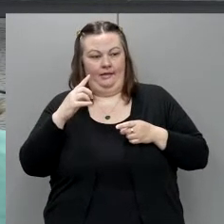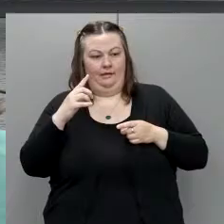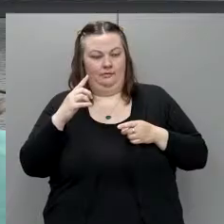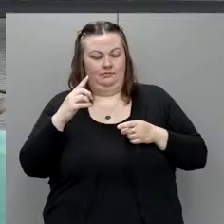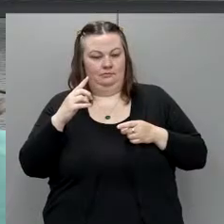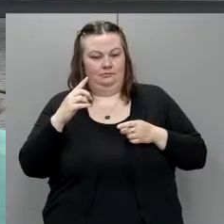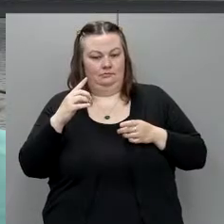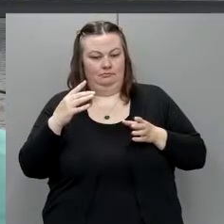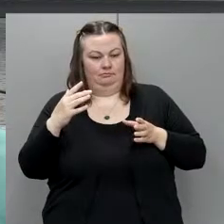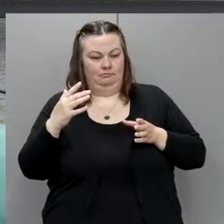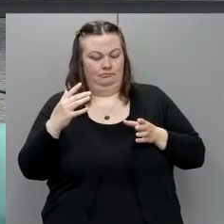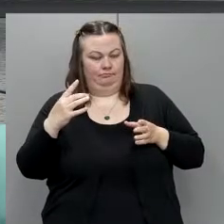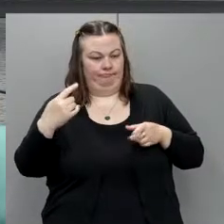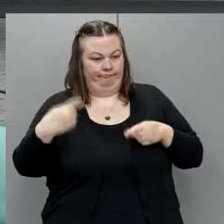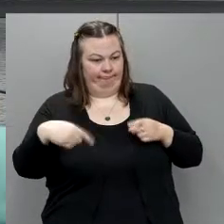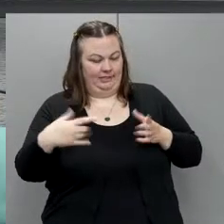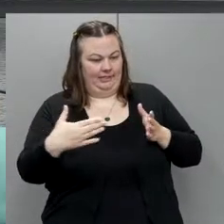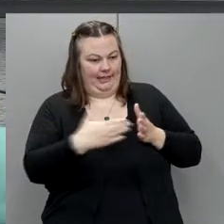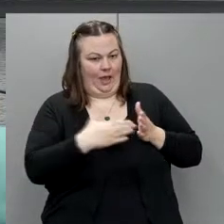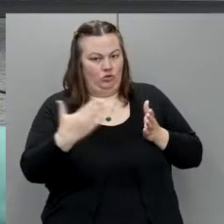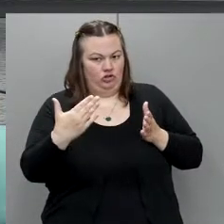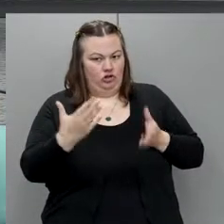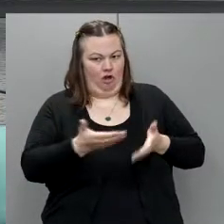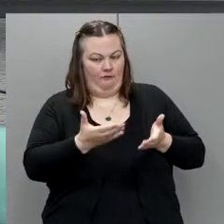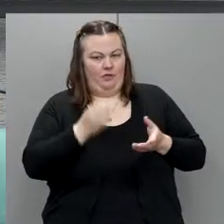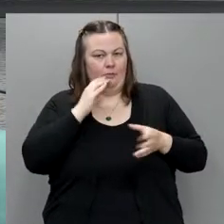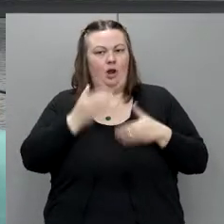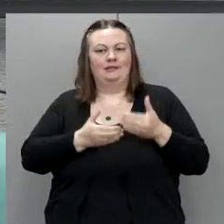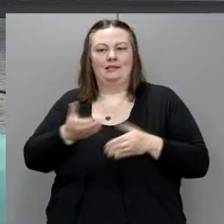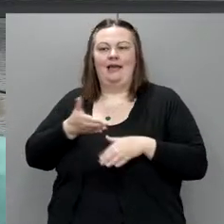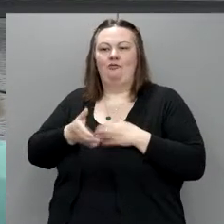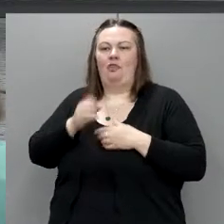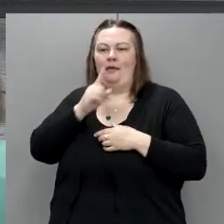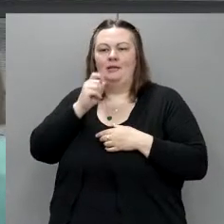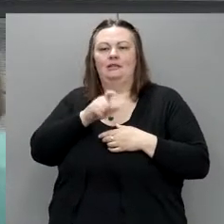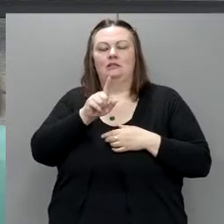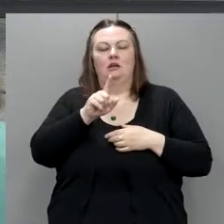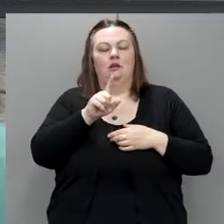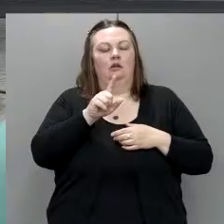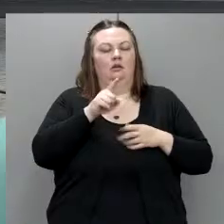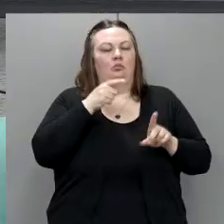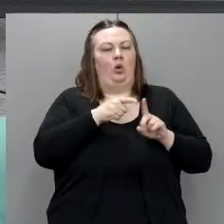is the process after that? Because in 134,